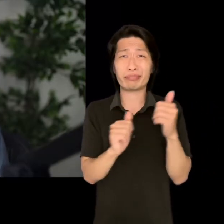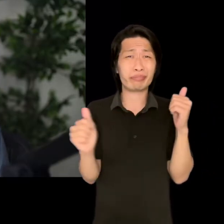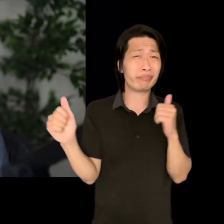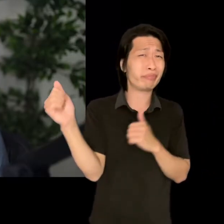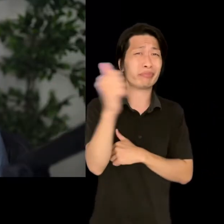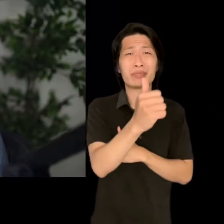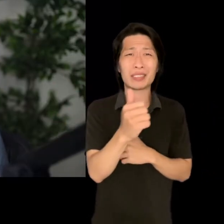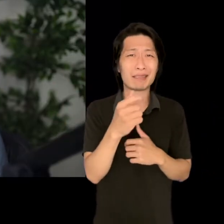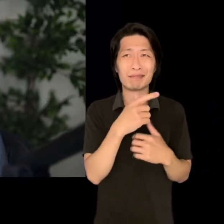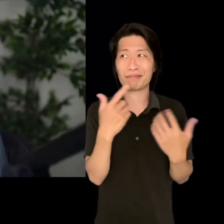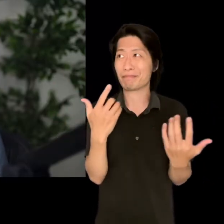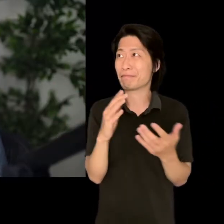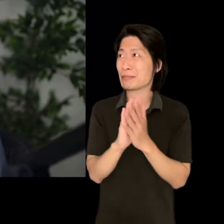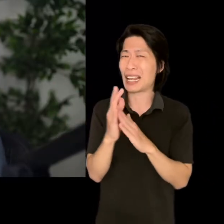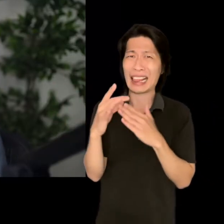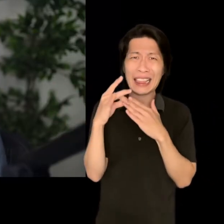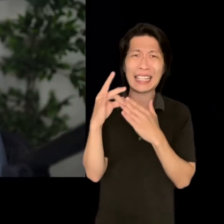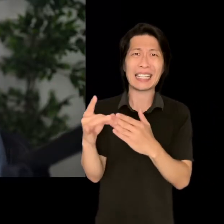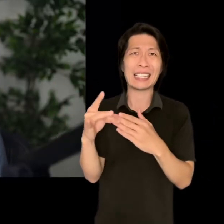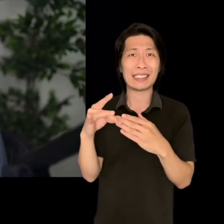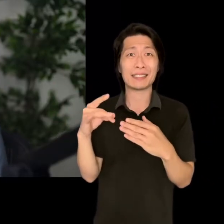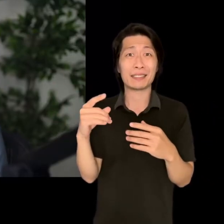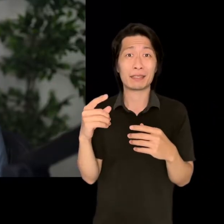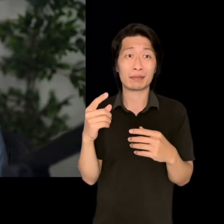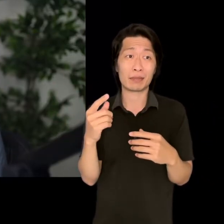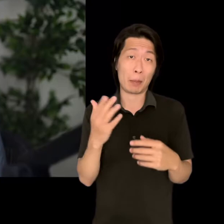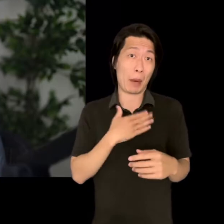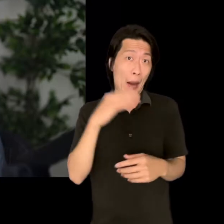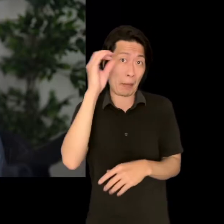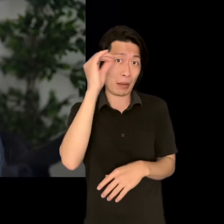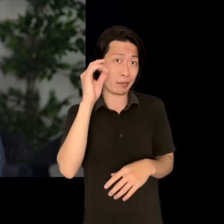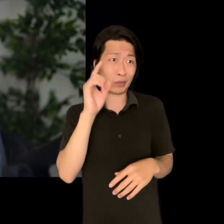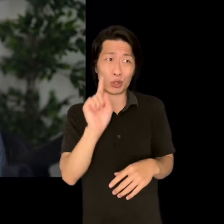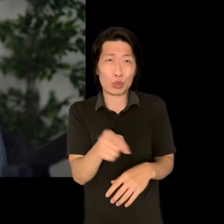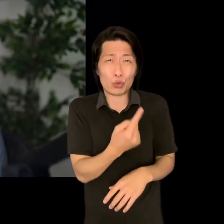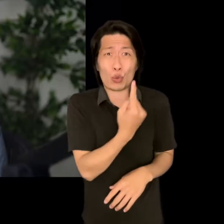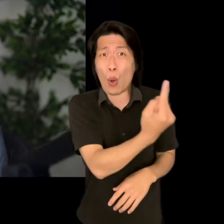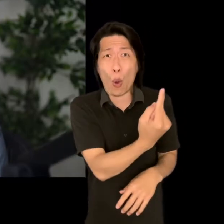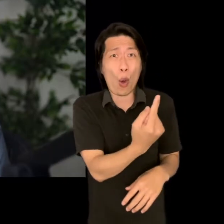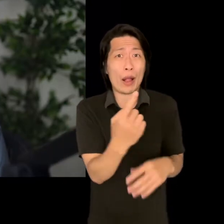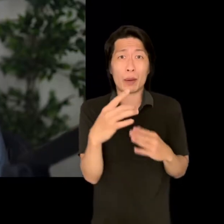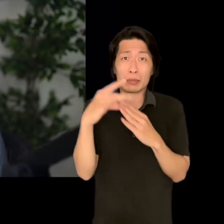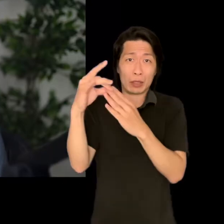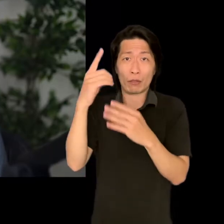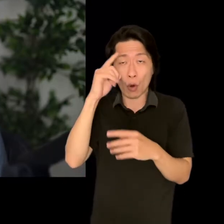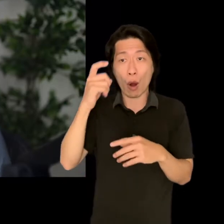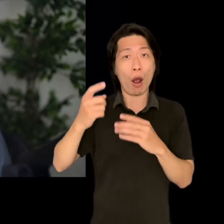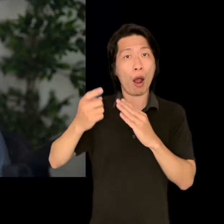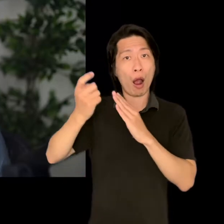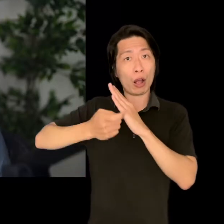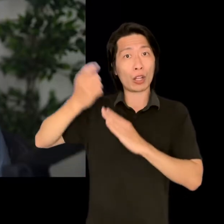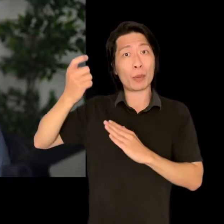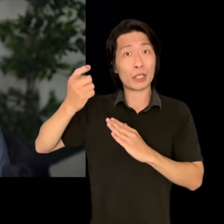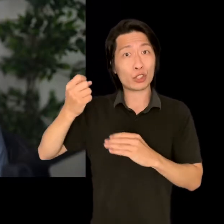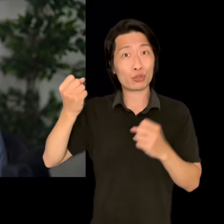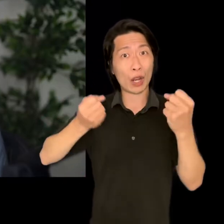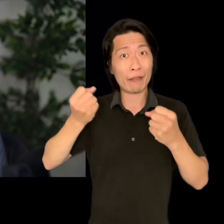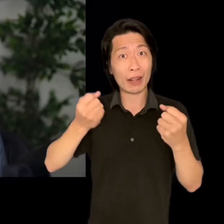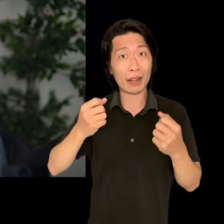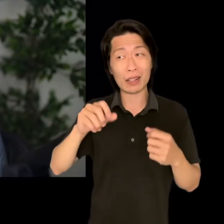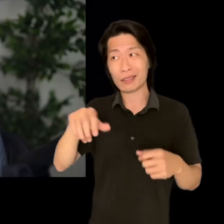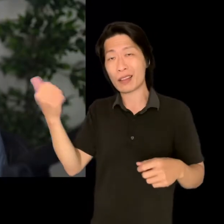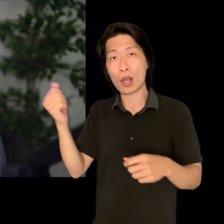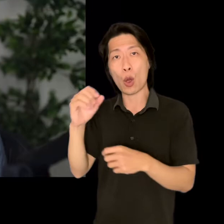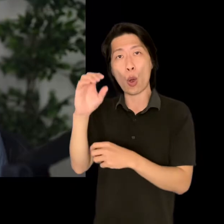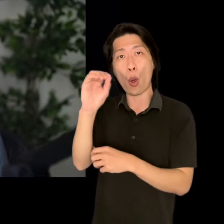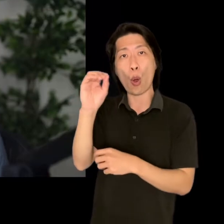kind of focus, they've ended up being probably the a leader, and in my opinion, the sole kind of